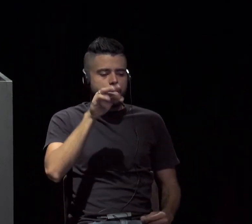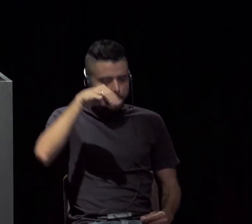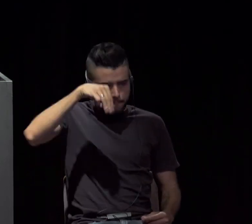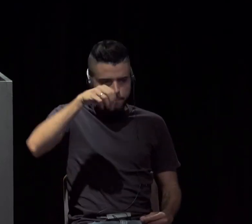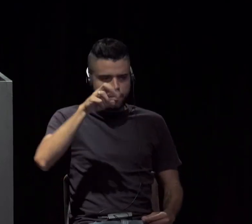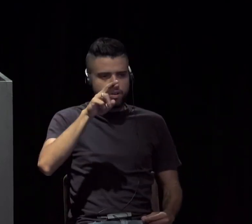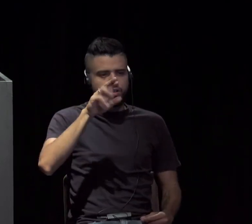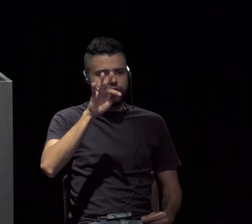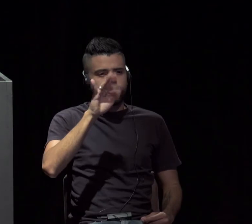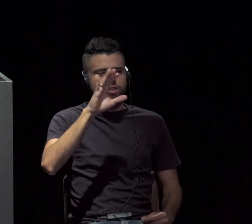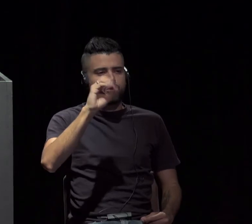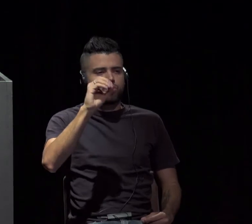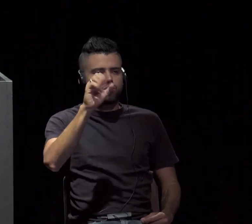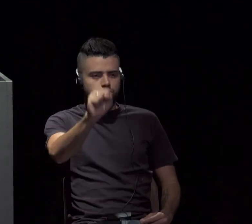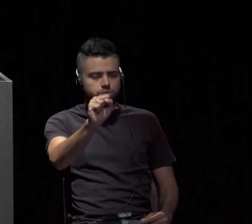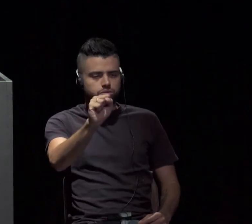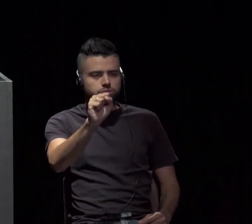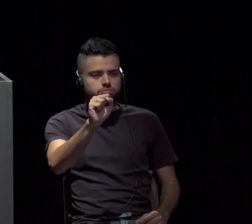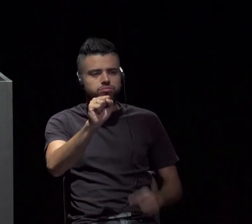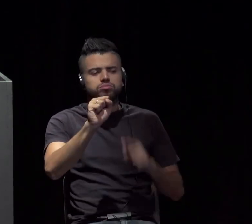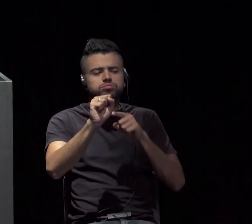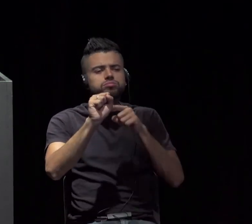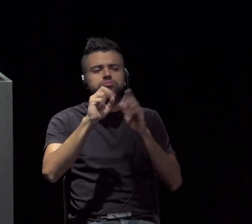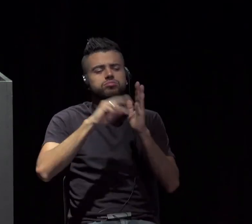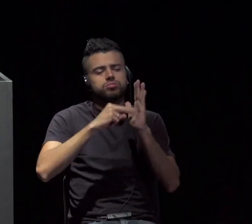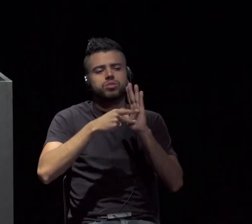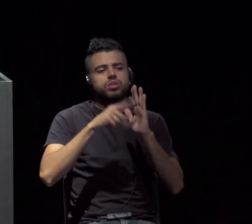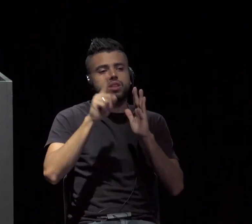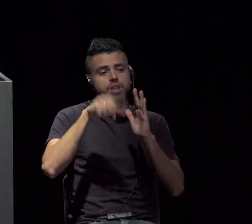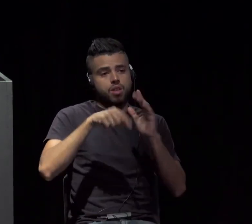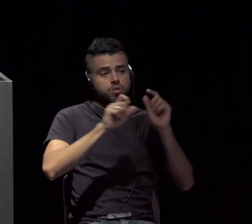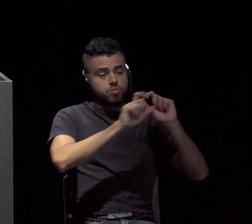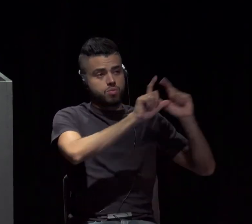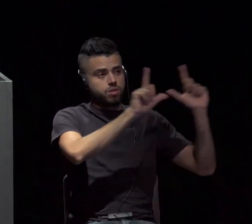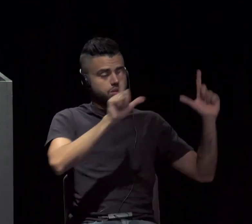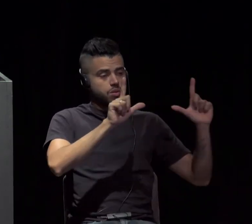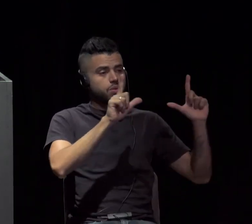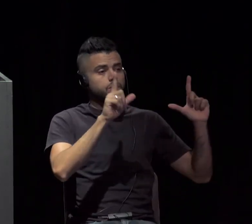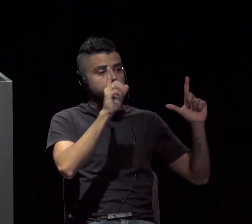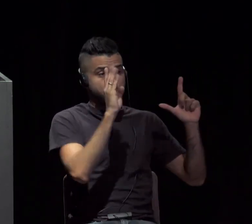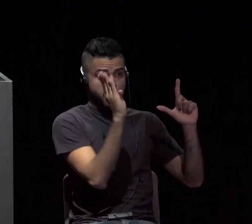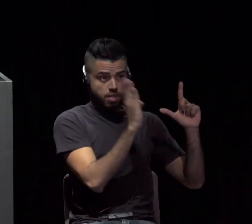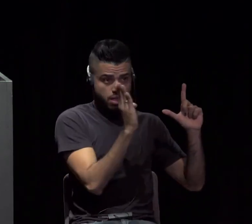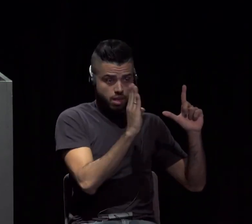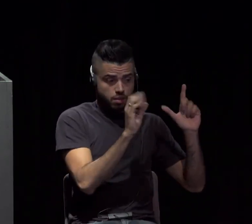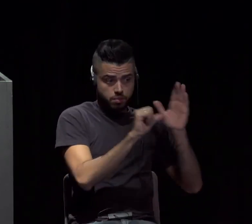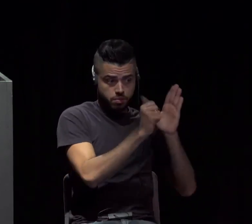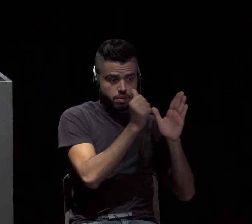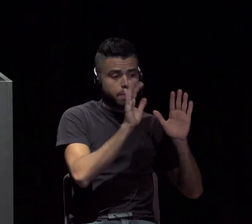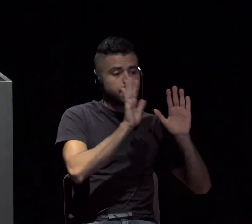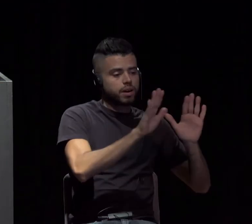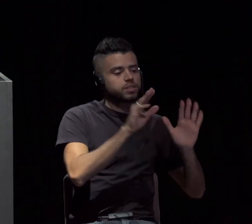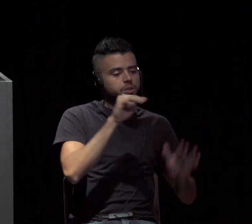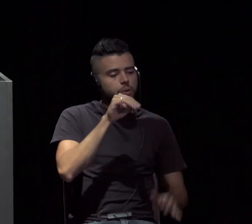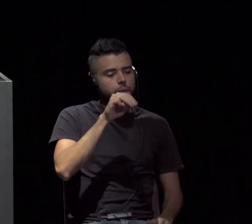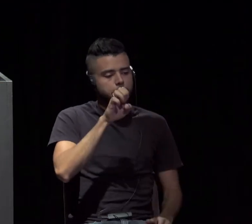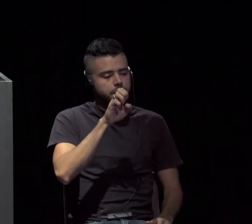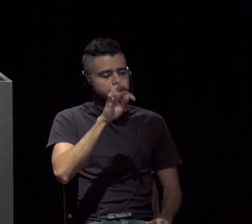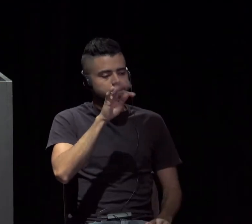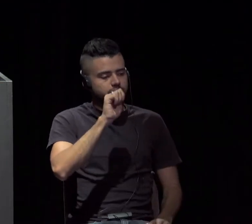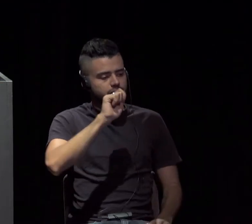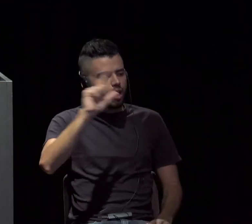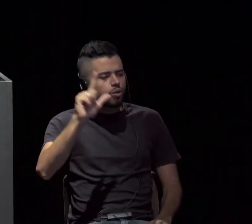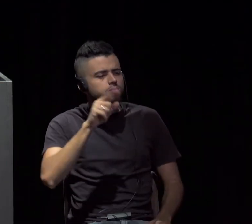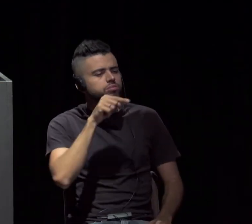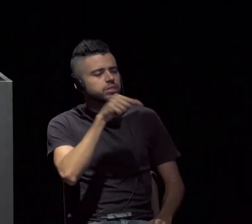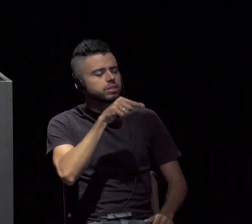panels, the metal objects are conceived to infinitely change shape and form each time they are